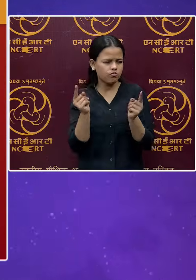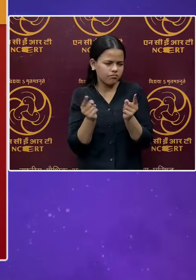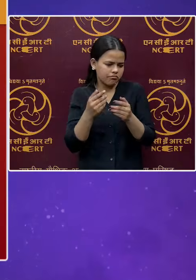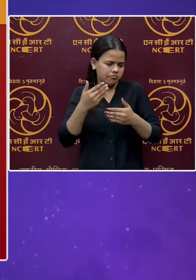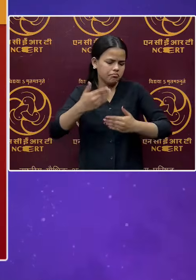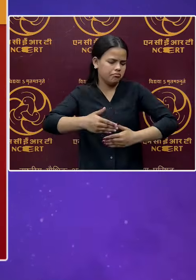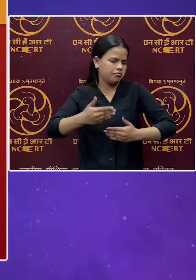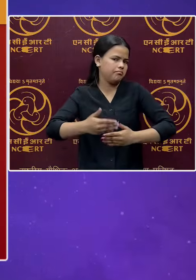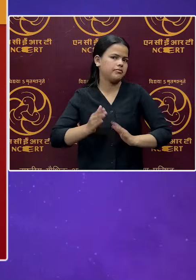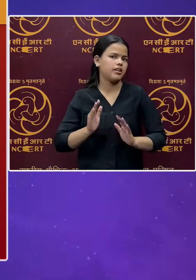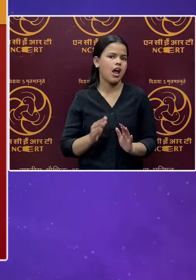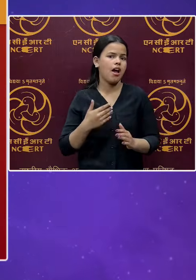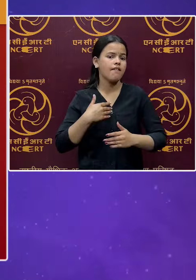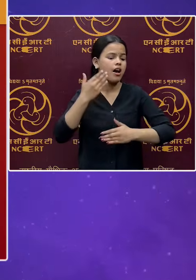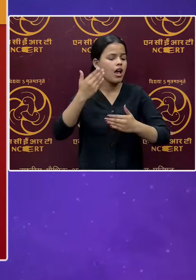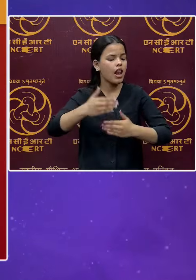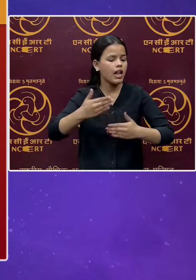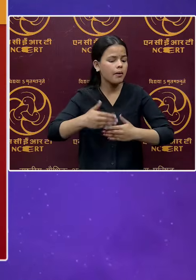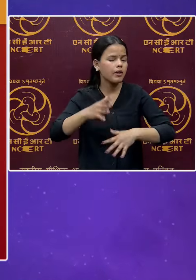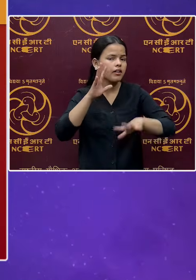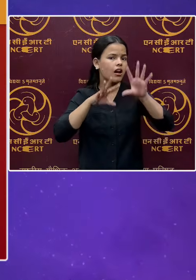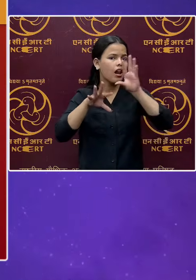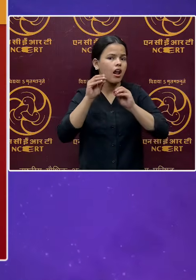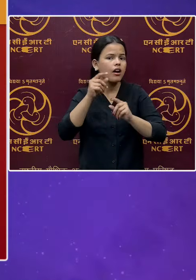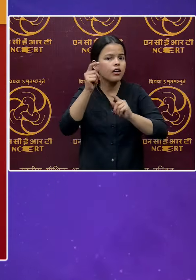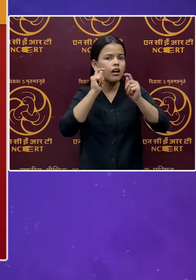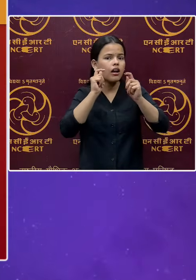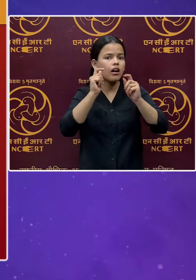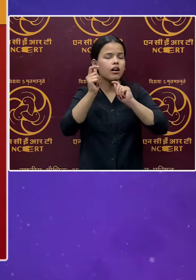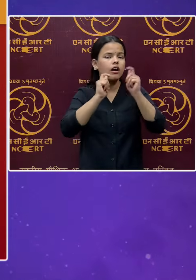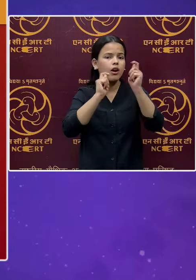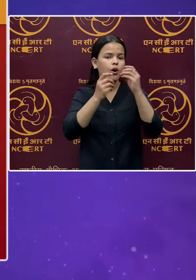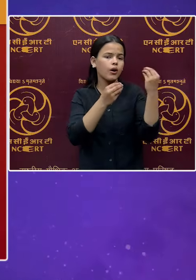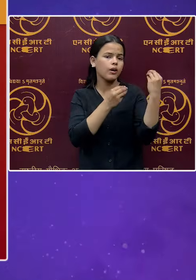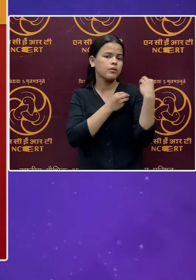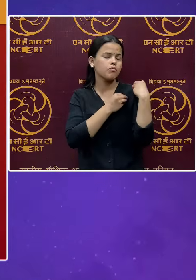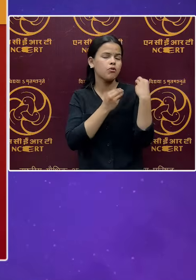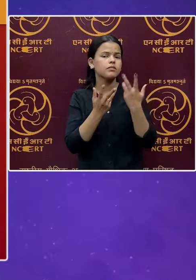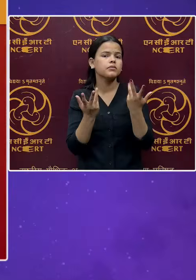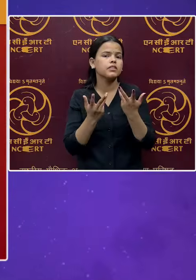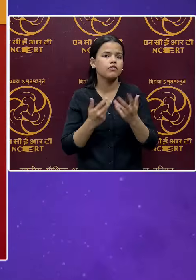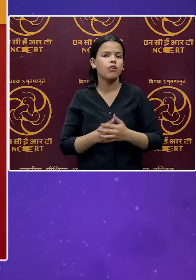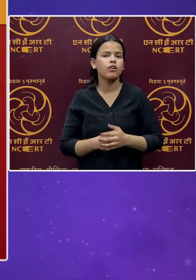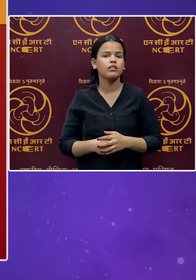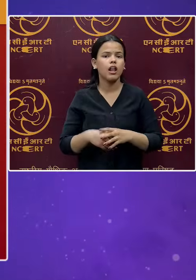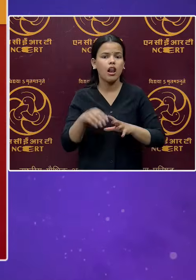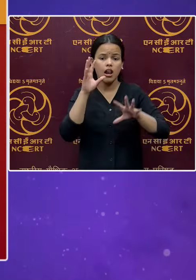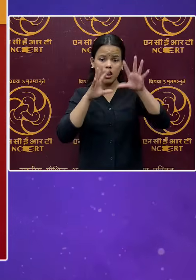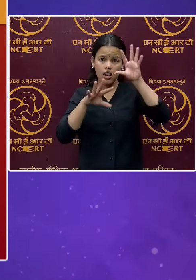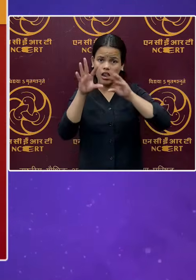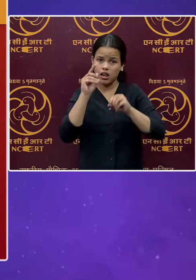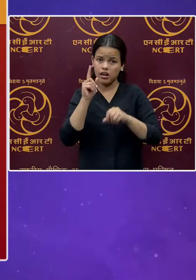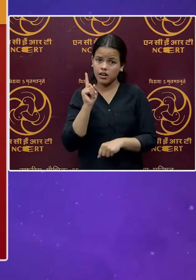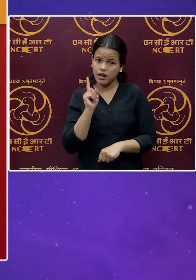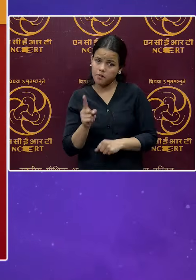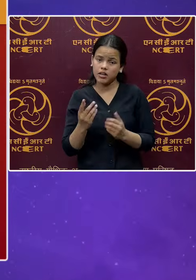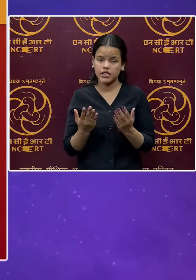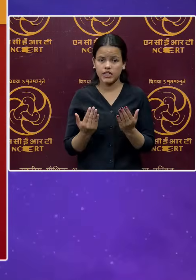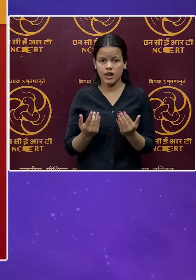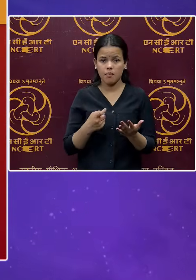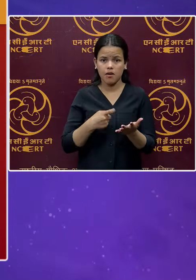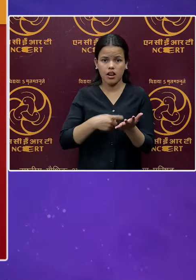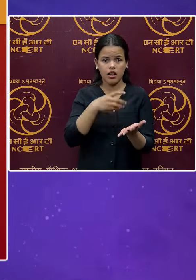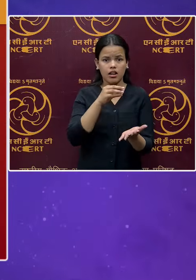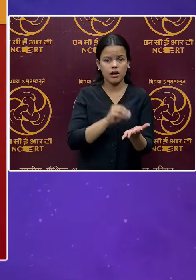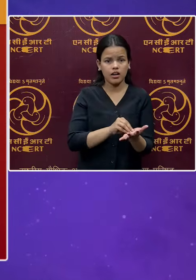limited. What are the limited learner's role? The learners are, they should be able to register in a